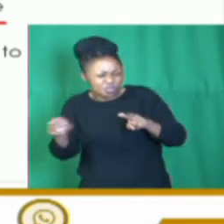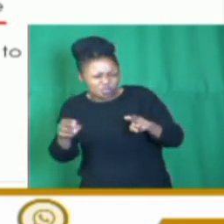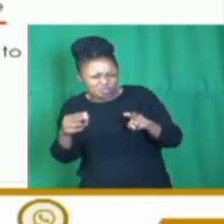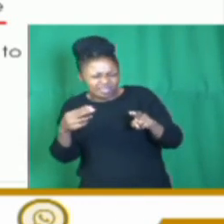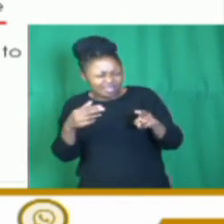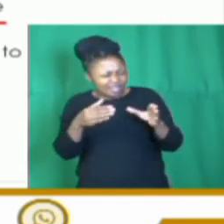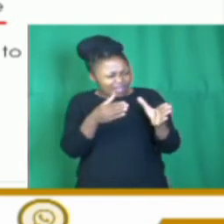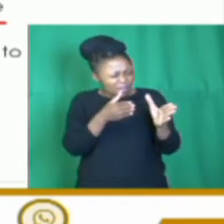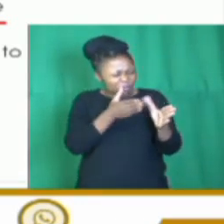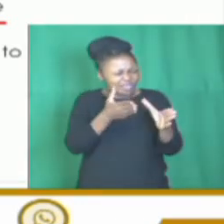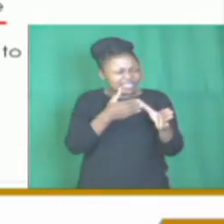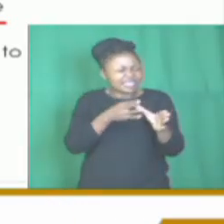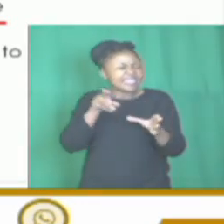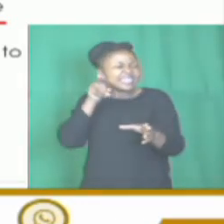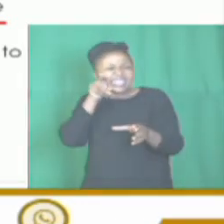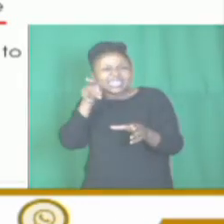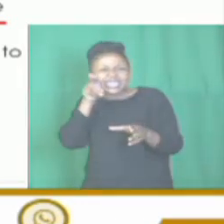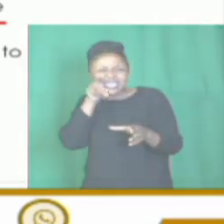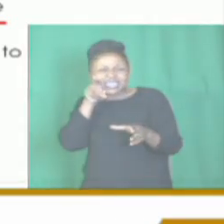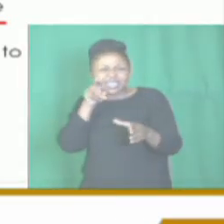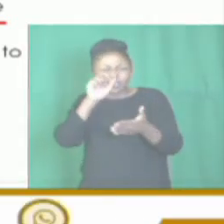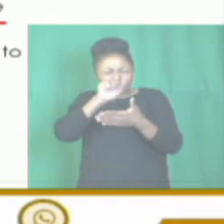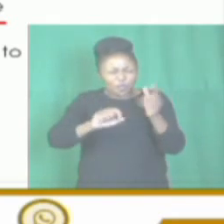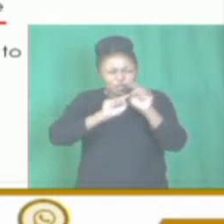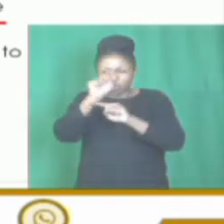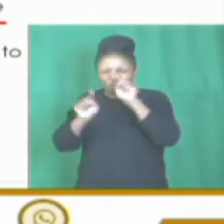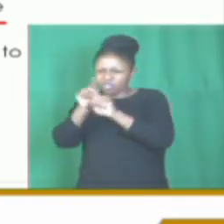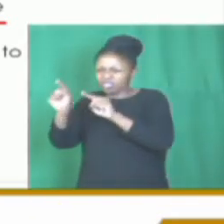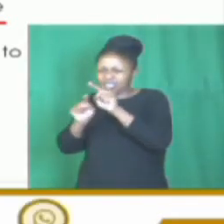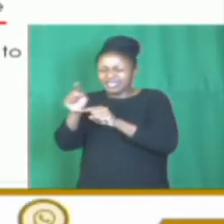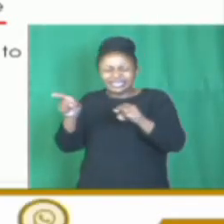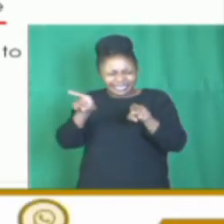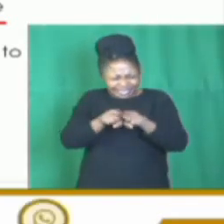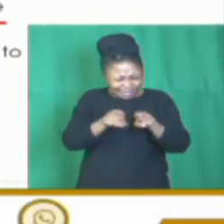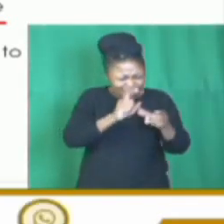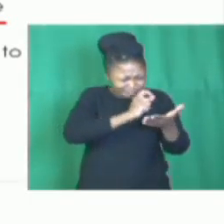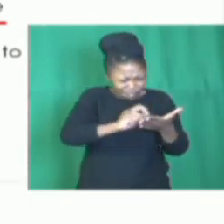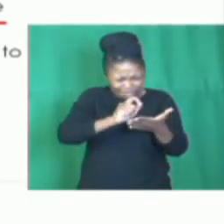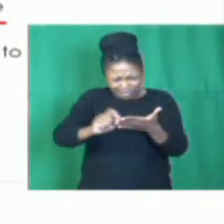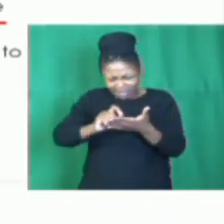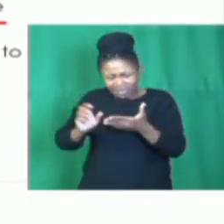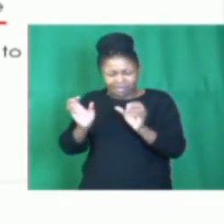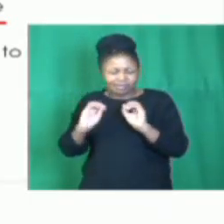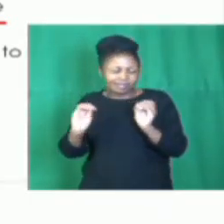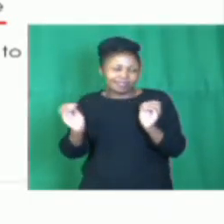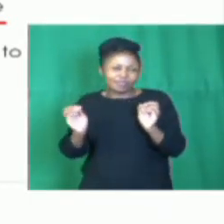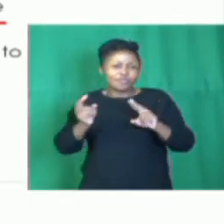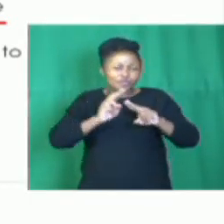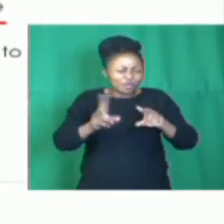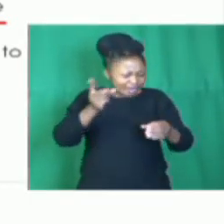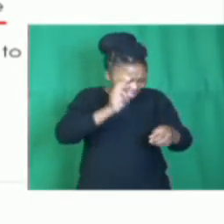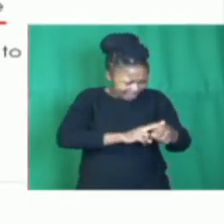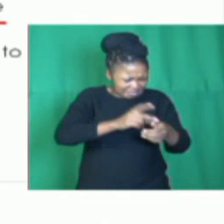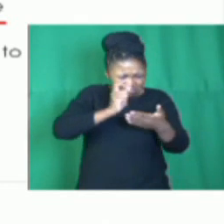are expected to feature in your response. It should just be the response. Do not rephrase the question.